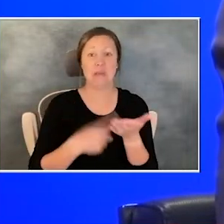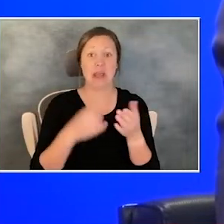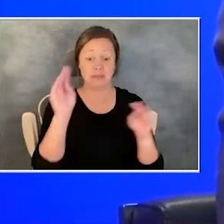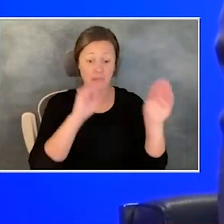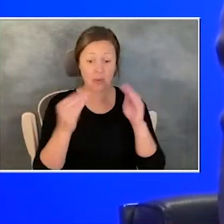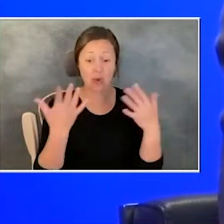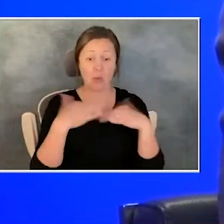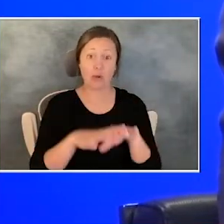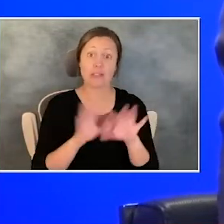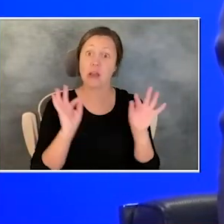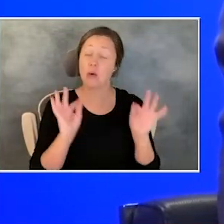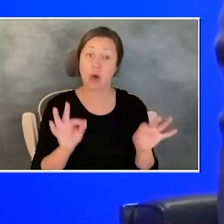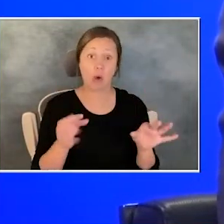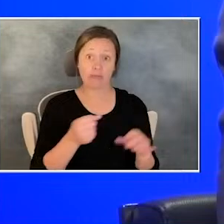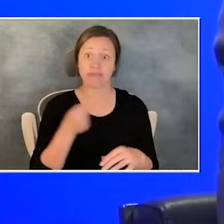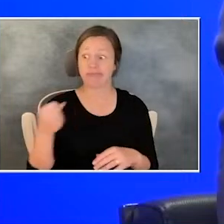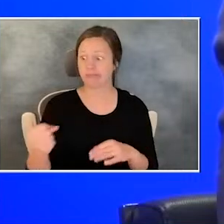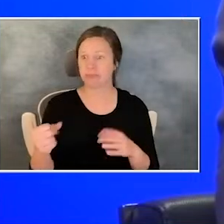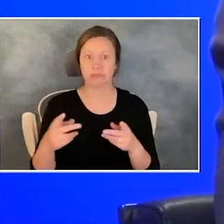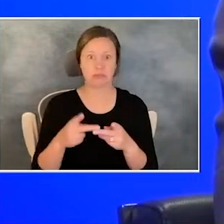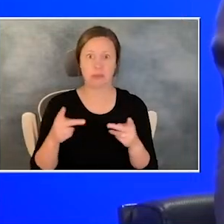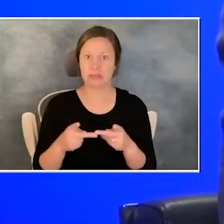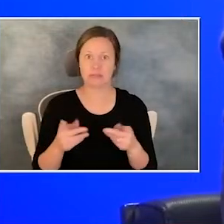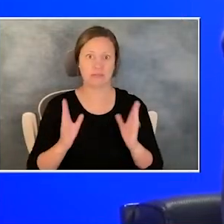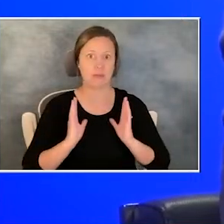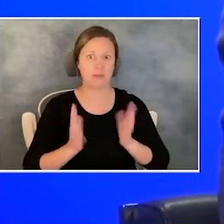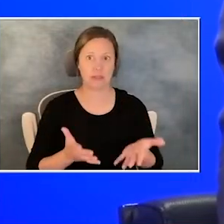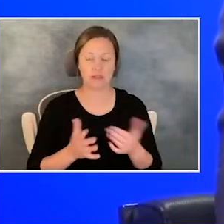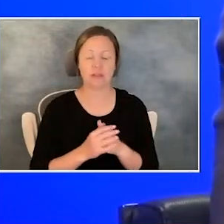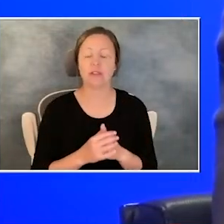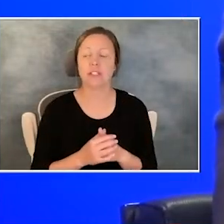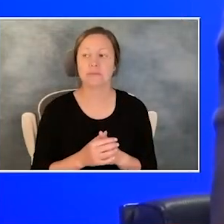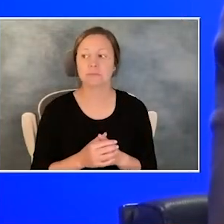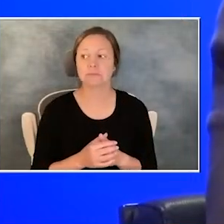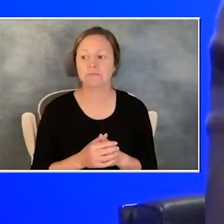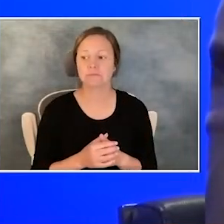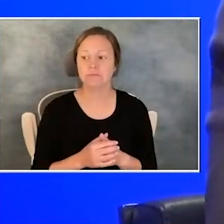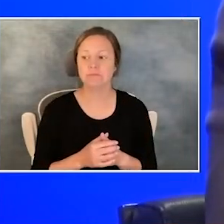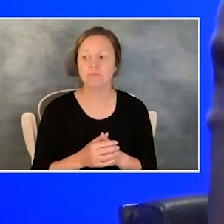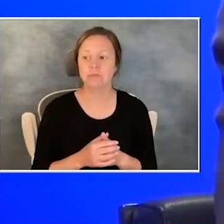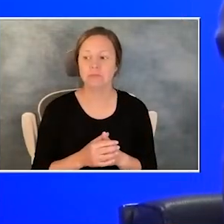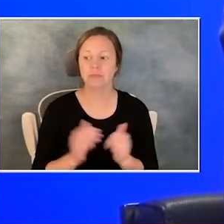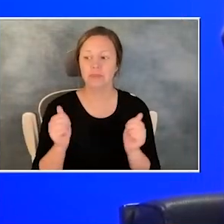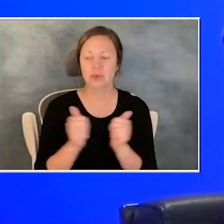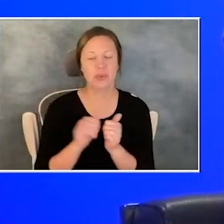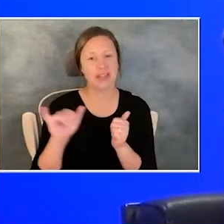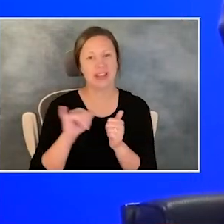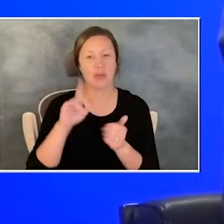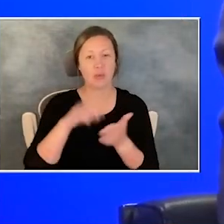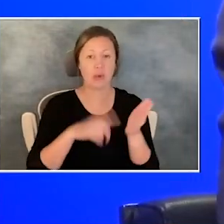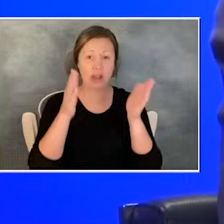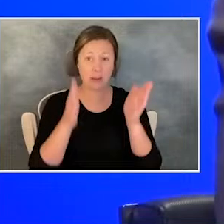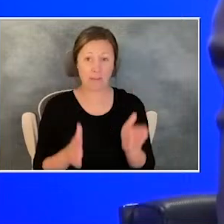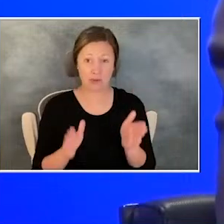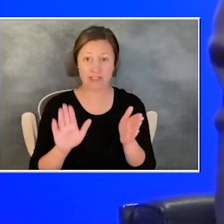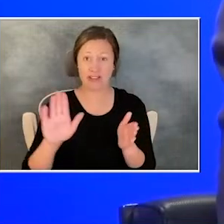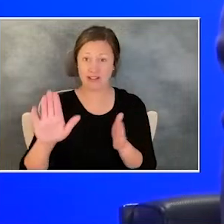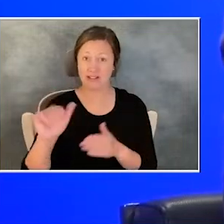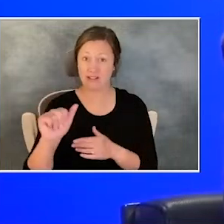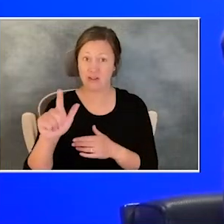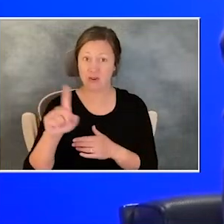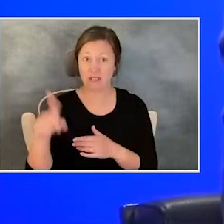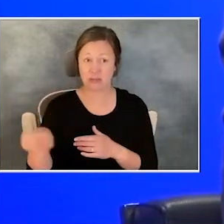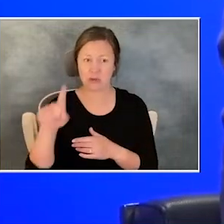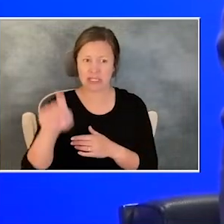that? I mean in terms of what does the person with the disease need. So Alexis talks about